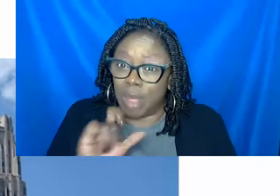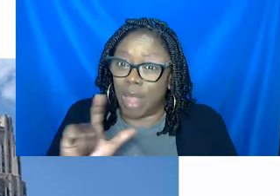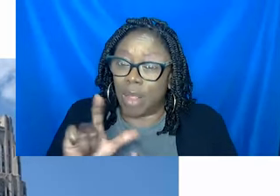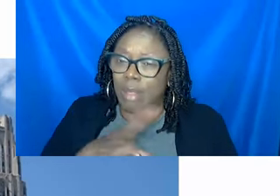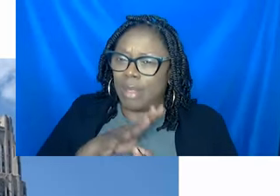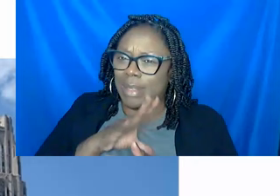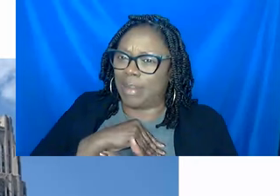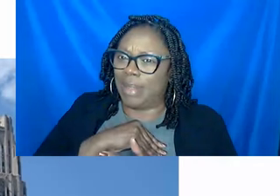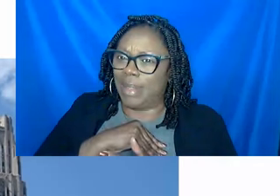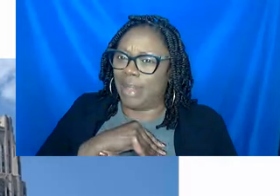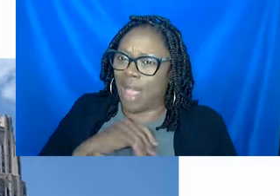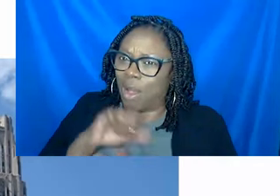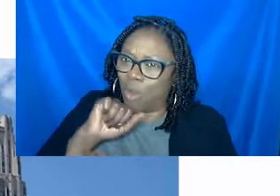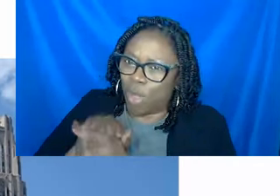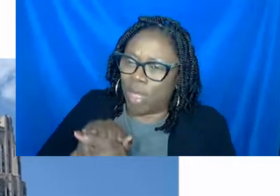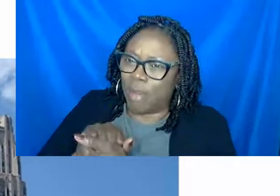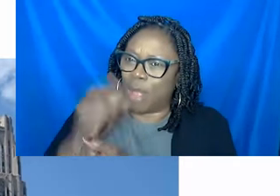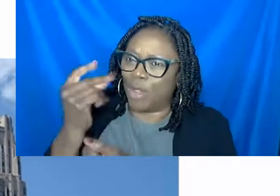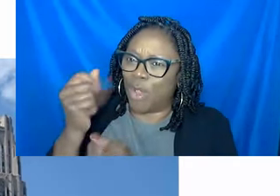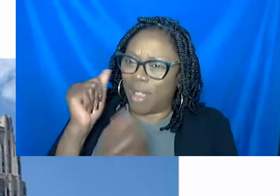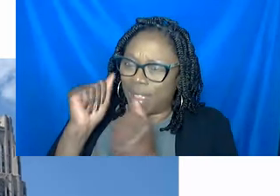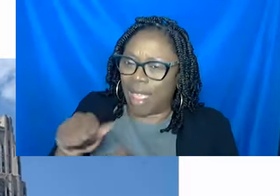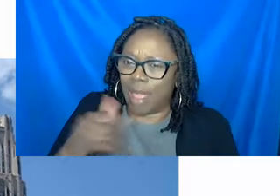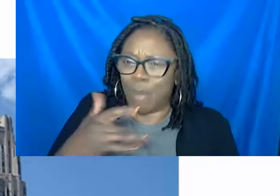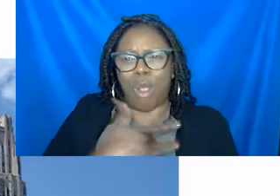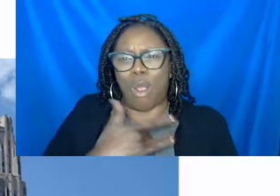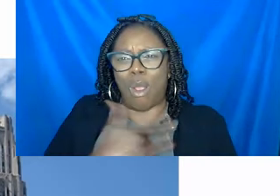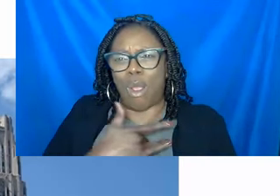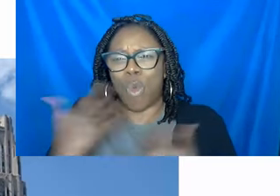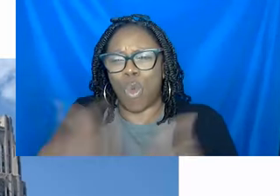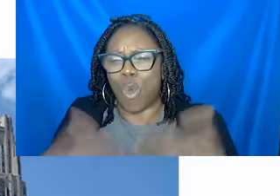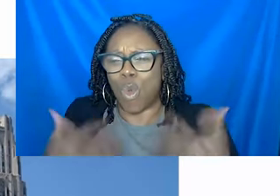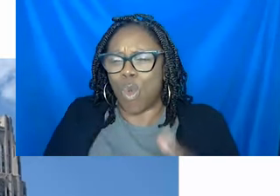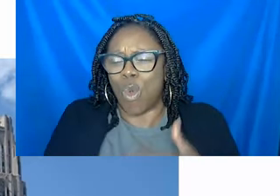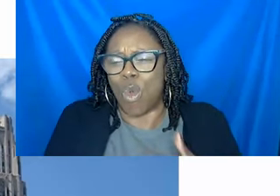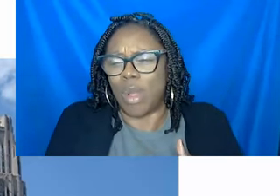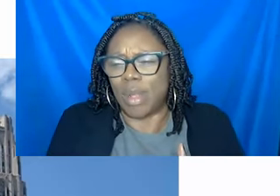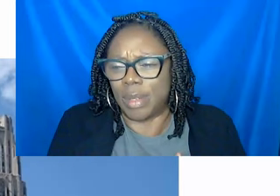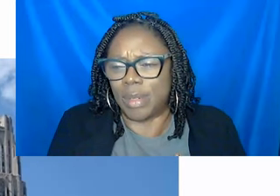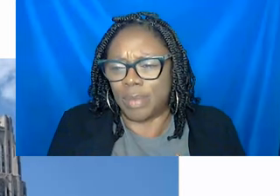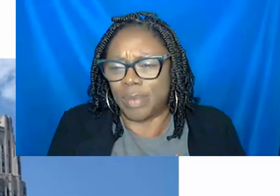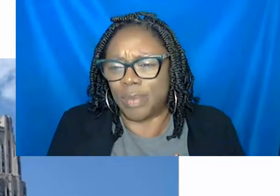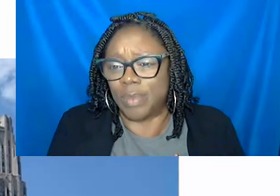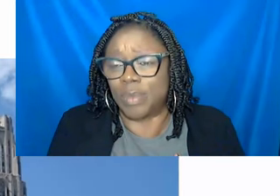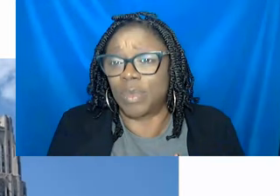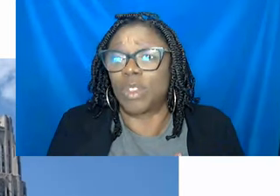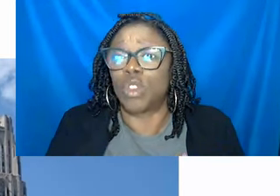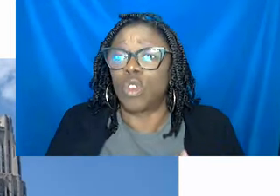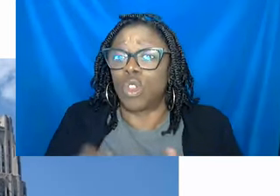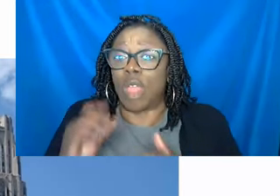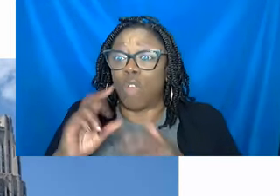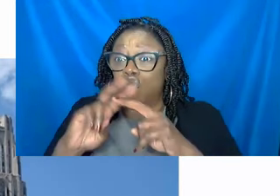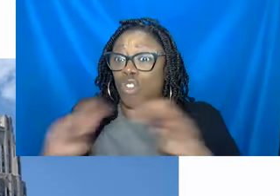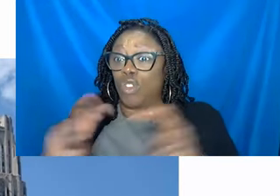accepted. So from my heart, right, the research is very important to me.